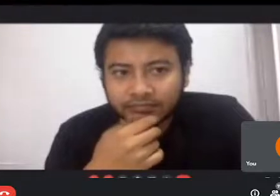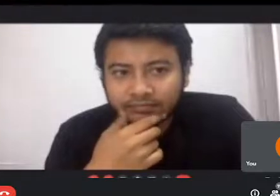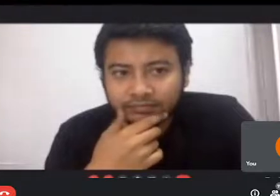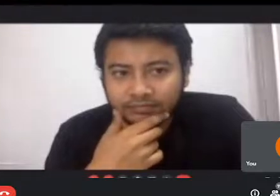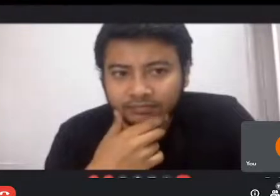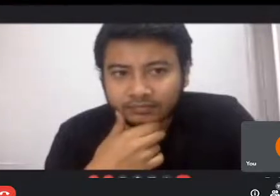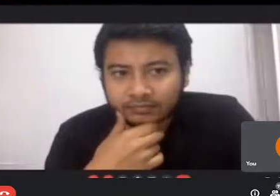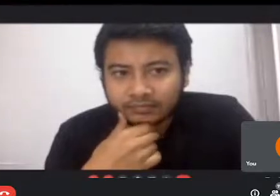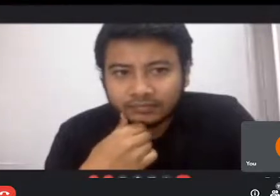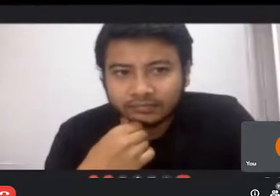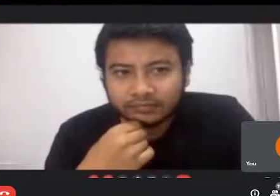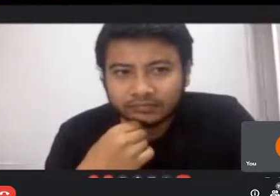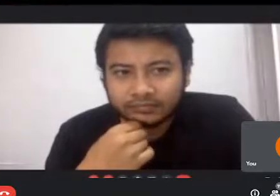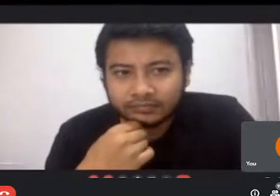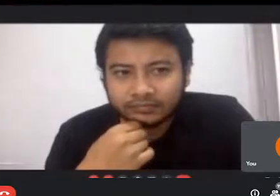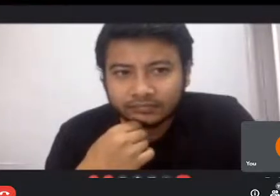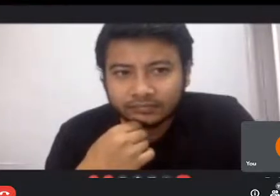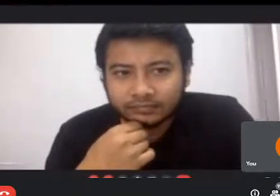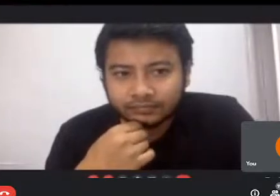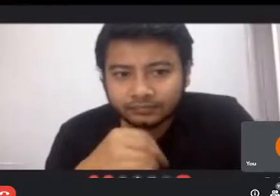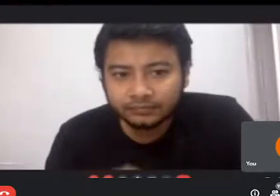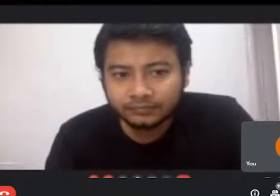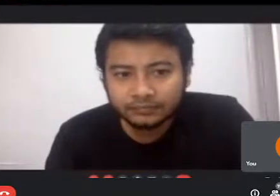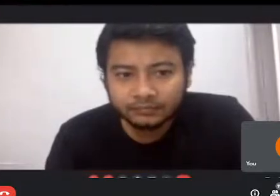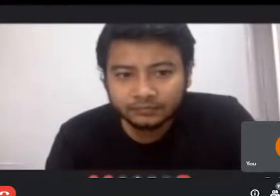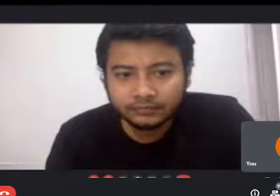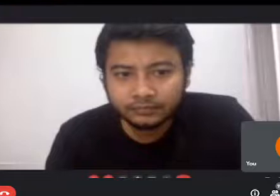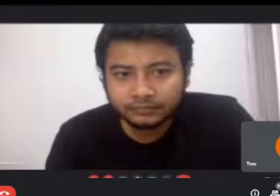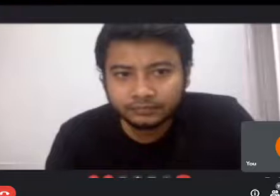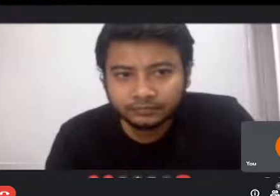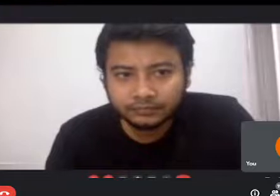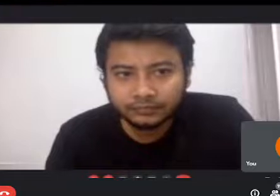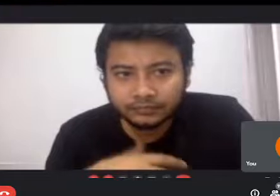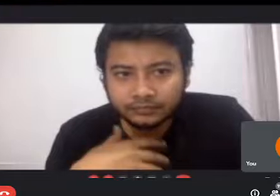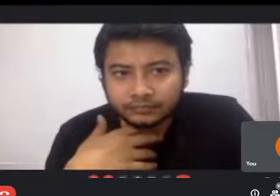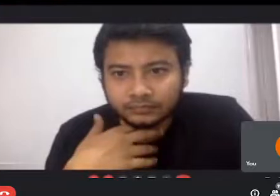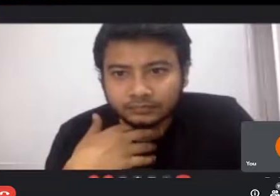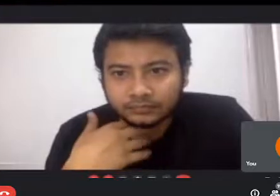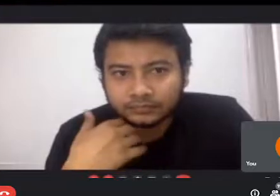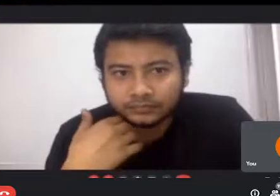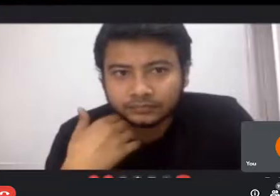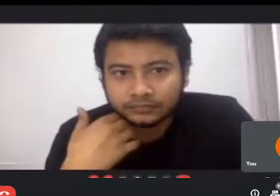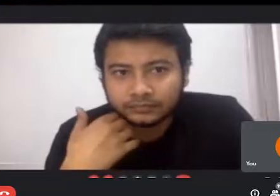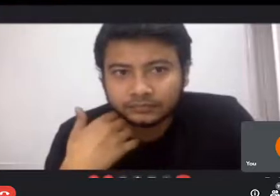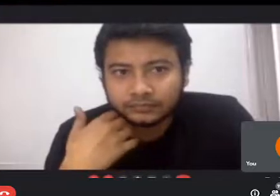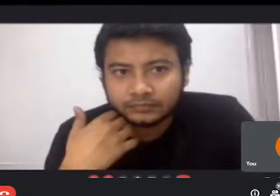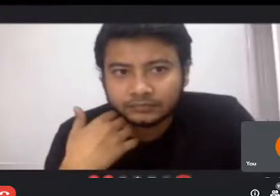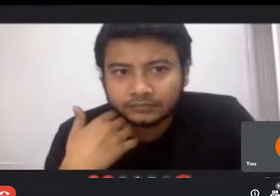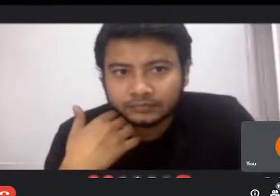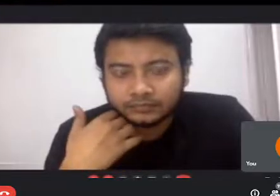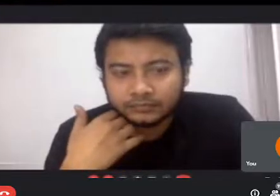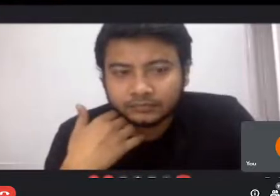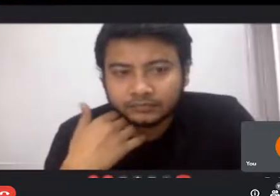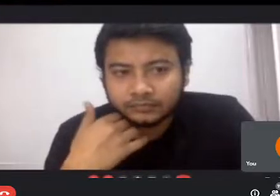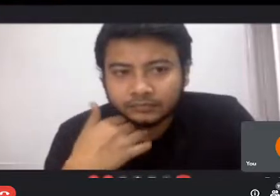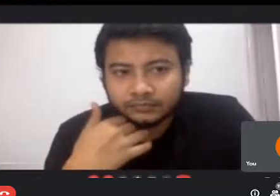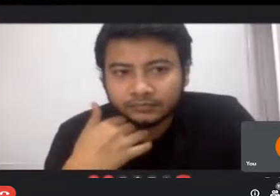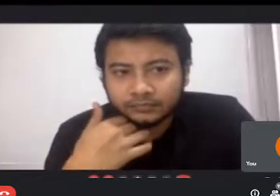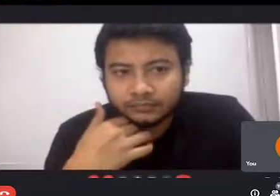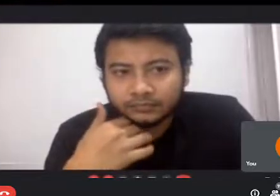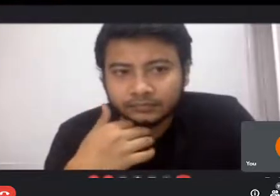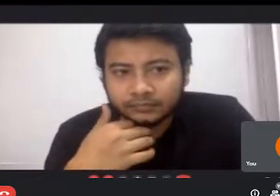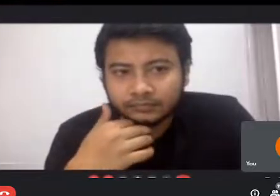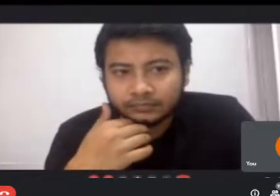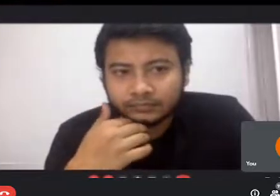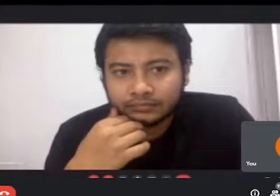NGO where the deaf teacher is going and coming over there. The deaf teacher is teaching English, and the time is actually too late.